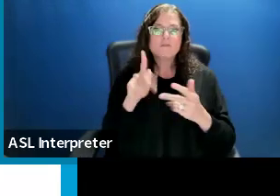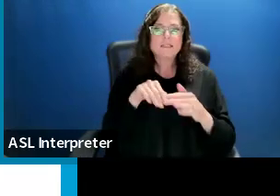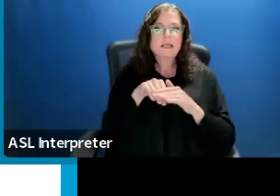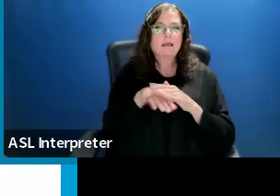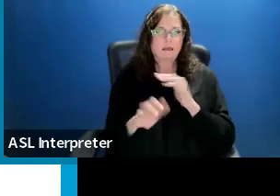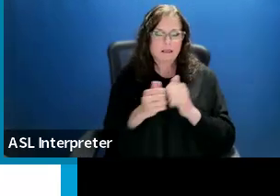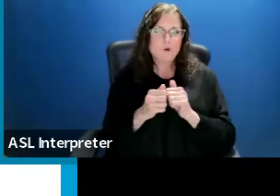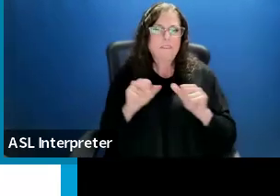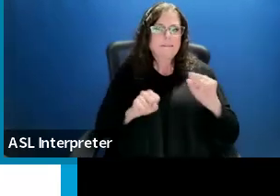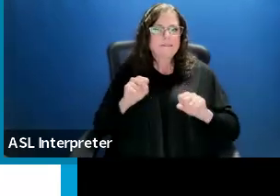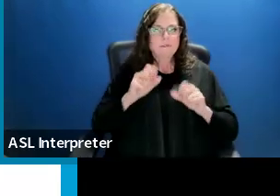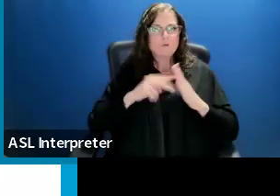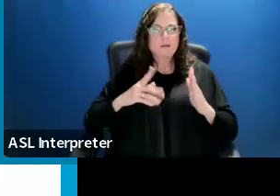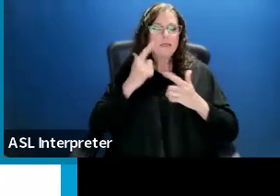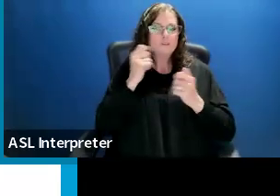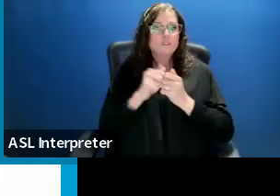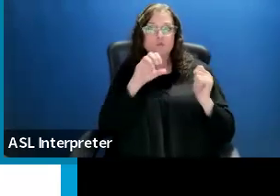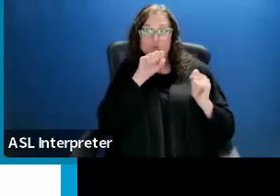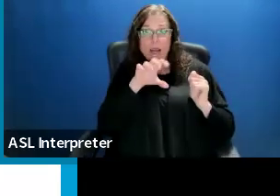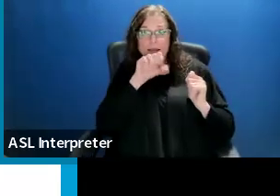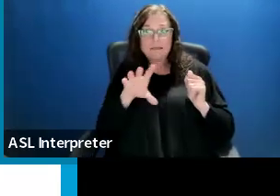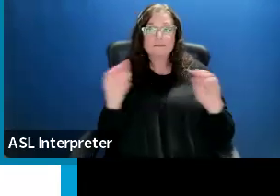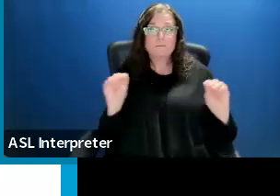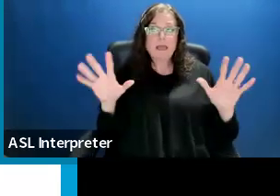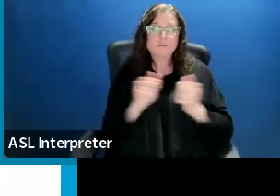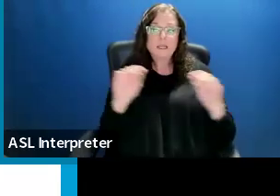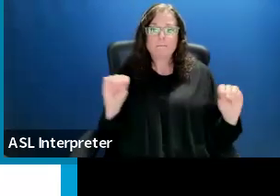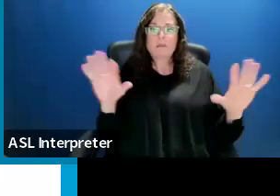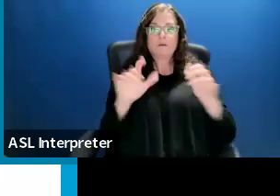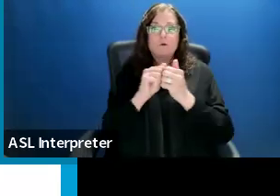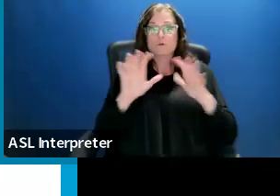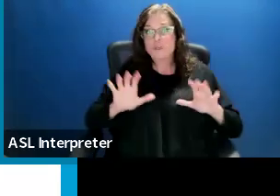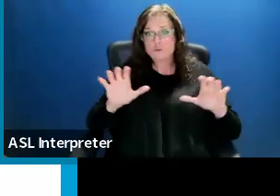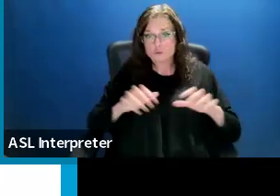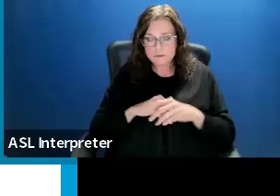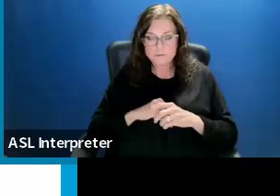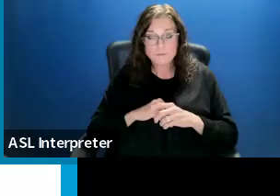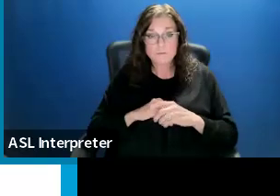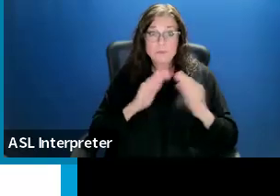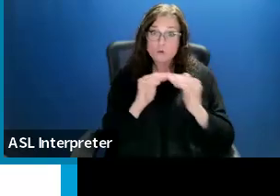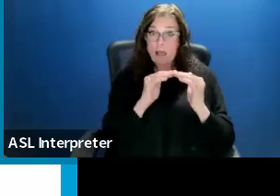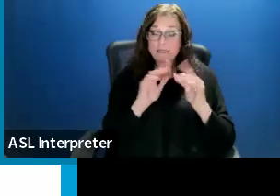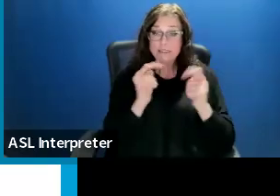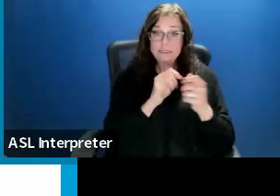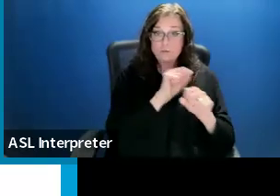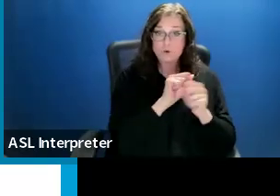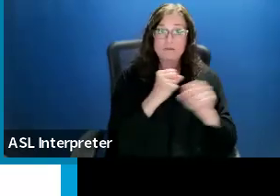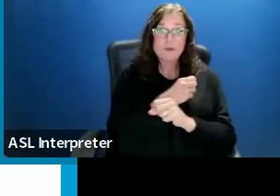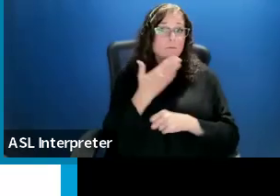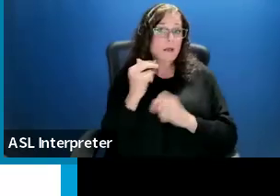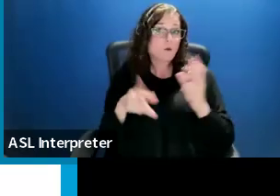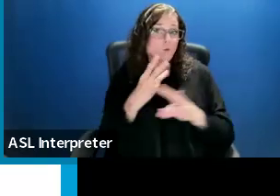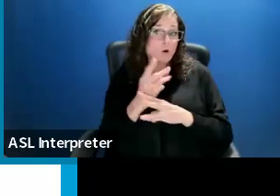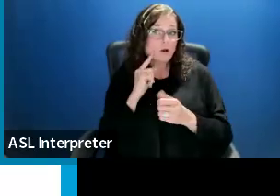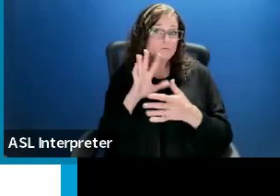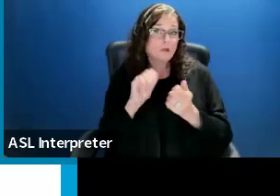reluctant readers interested in dragons, magic, and mythical creatures. The core messages about equality, teamwork, and fighting for a better world will